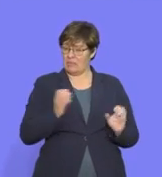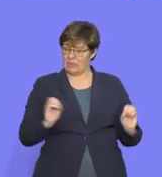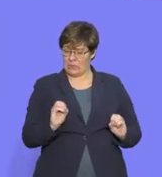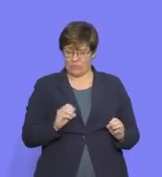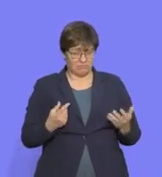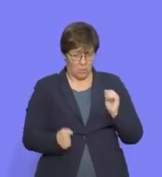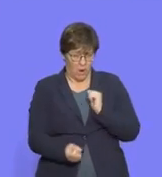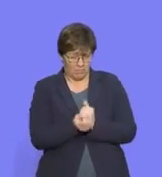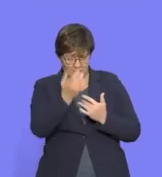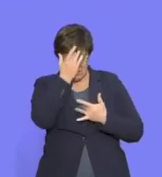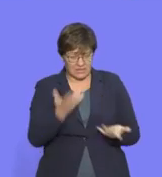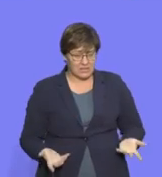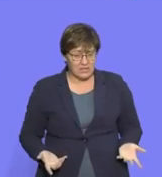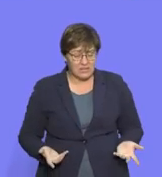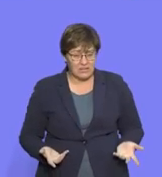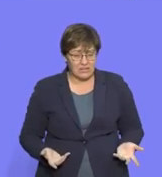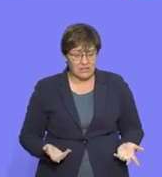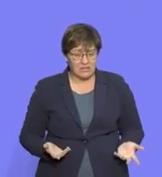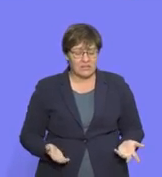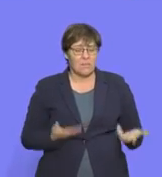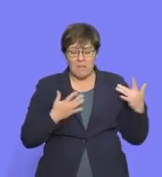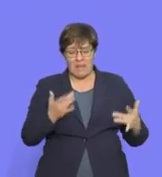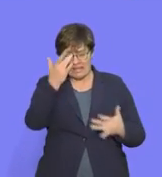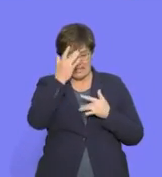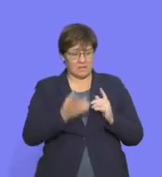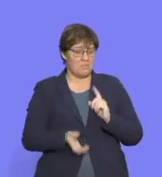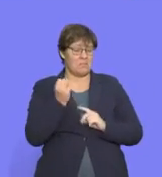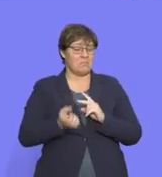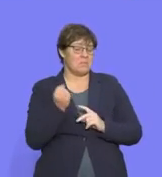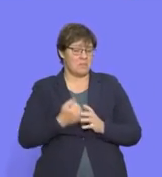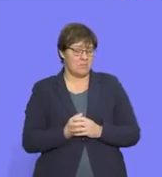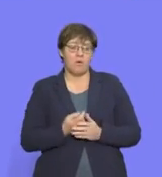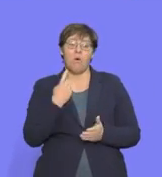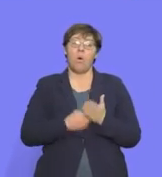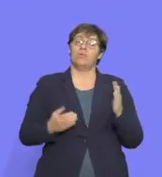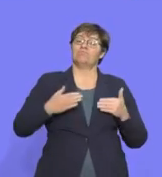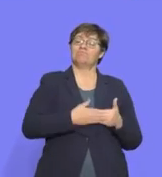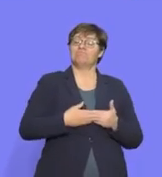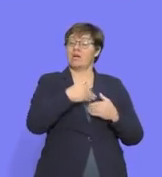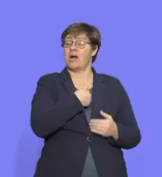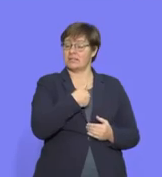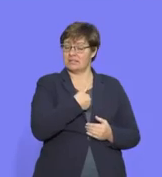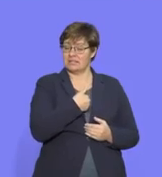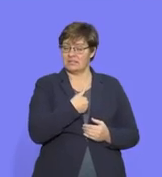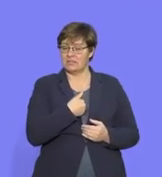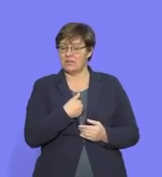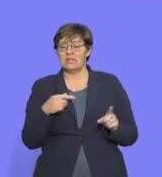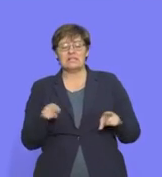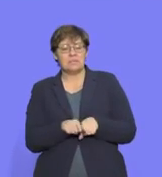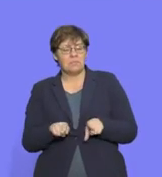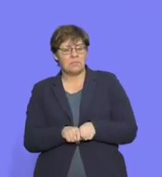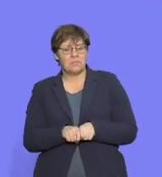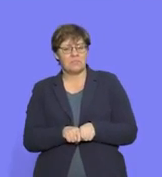what happens when we have certain kind of diseases? And it's not only about looking after our heart. Sometimes when it comes